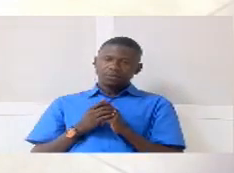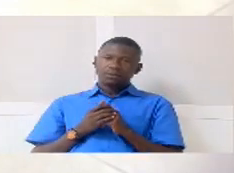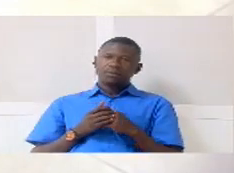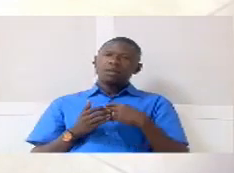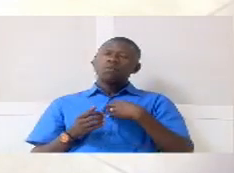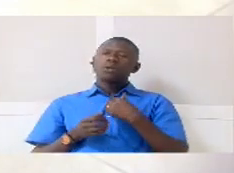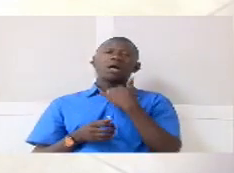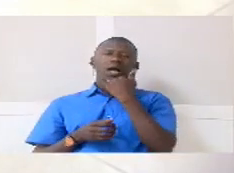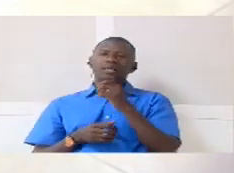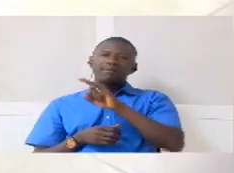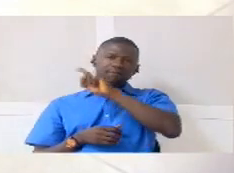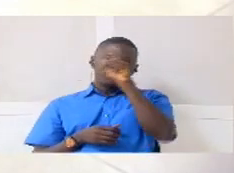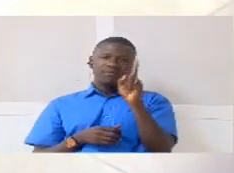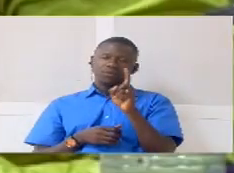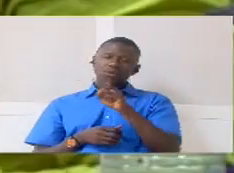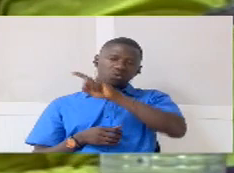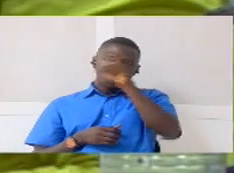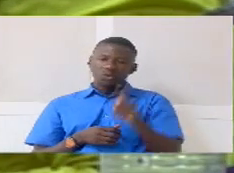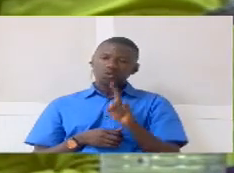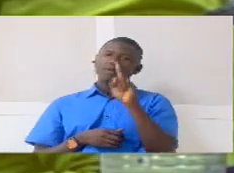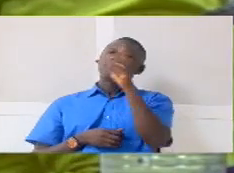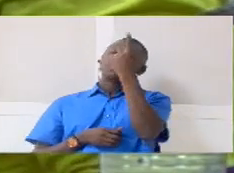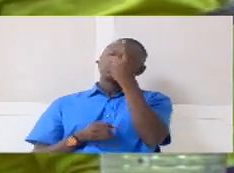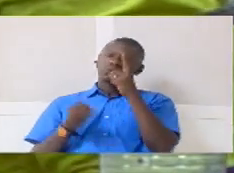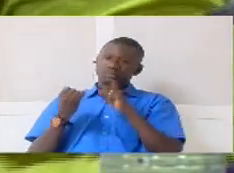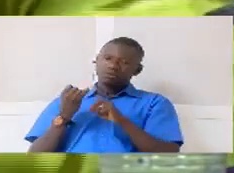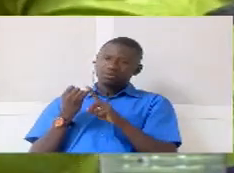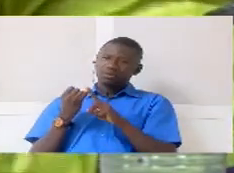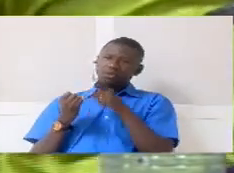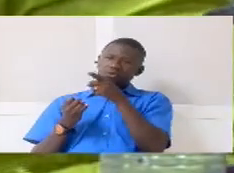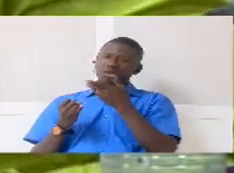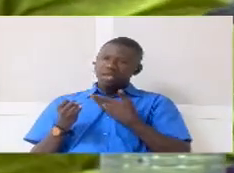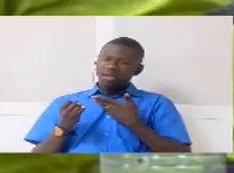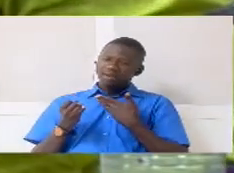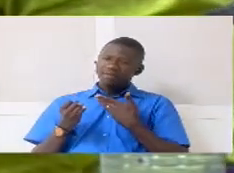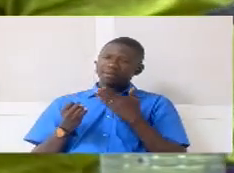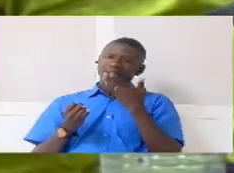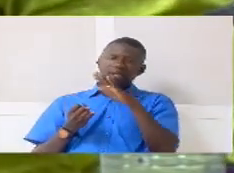The first question I want to ask is, do you have any procedure